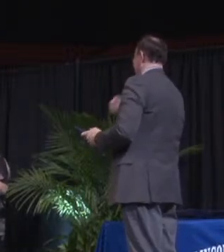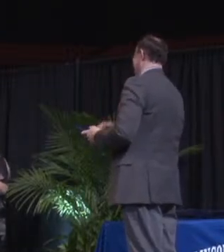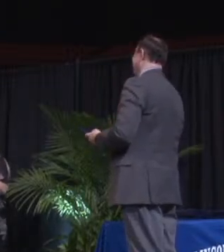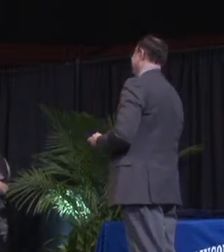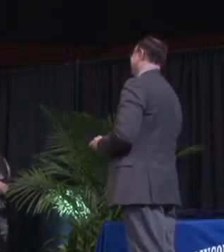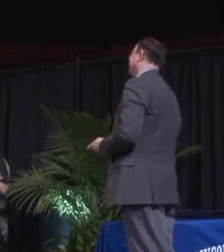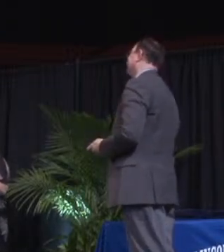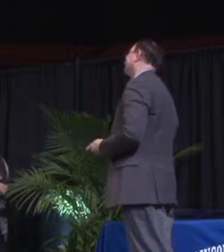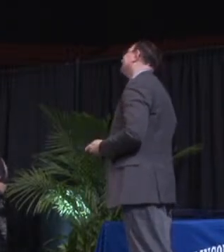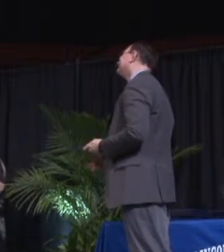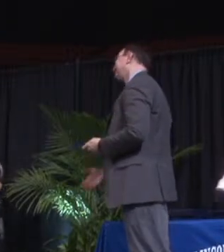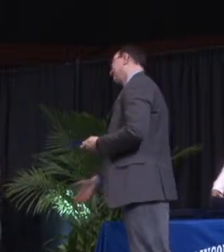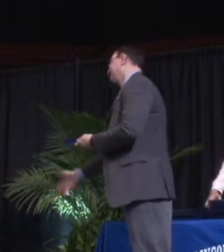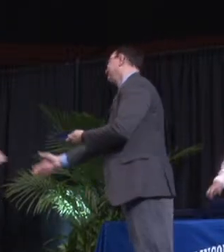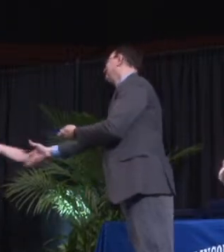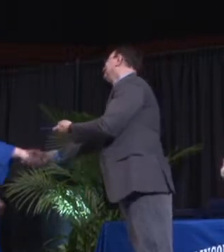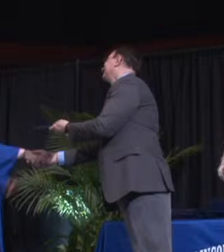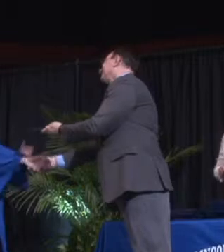Grace Catherine Reynolds.